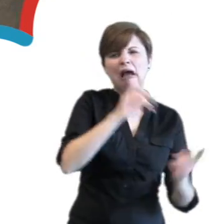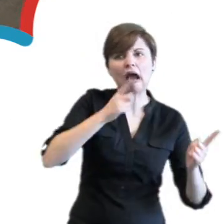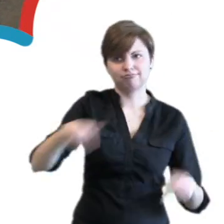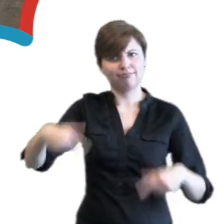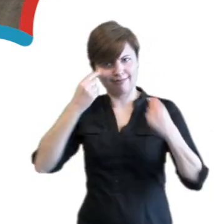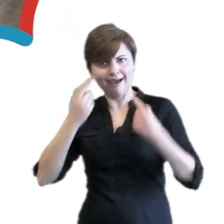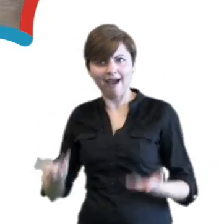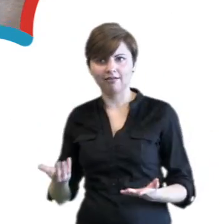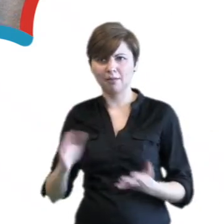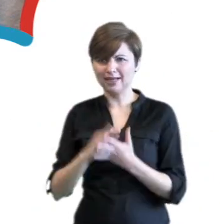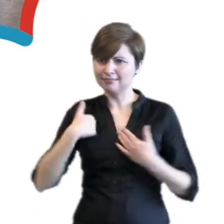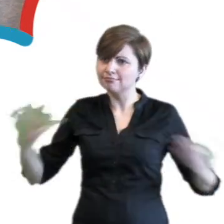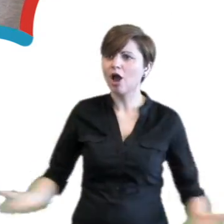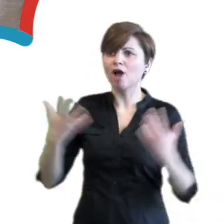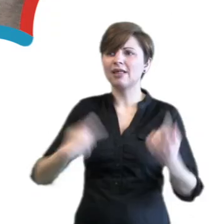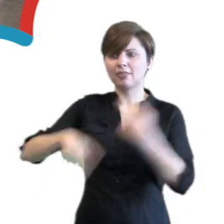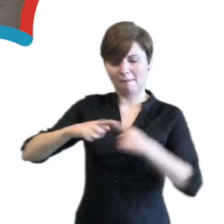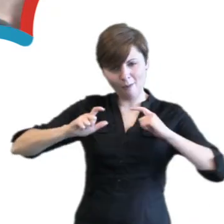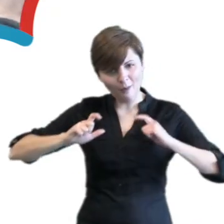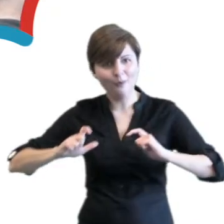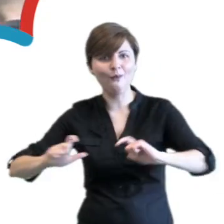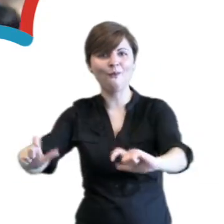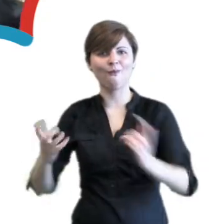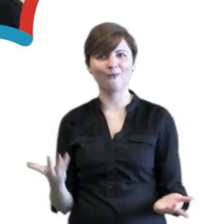other arenas. And I think it also gives